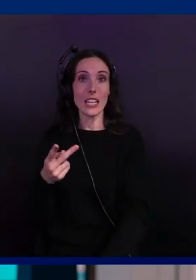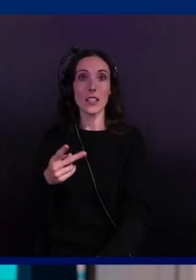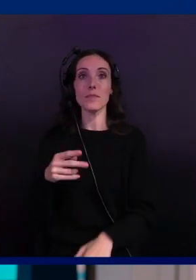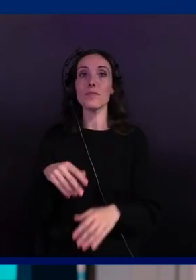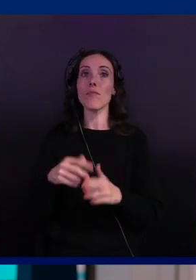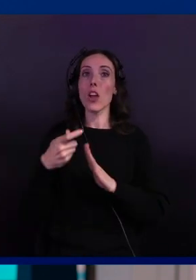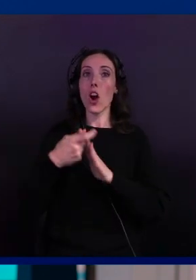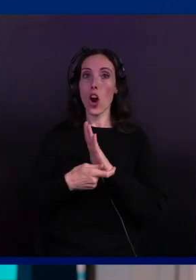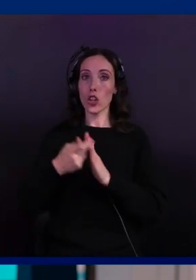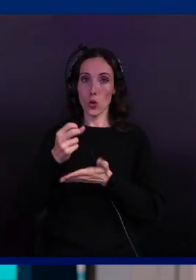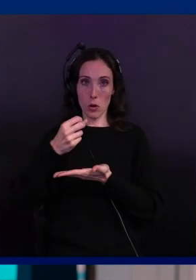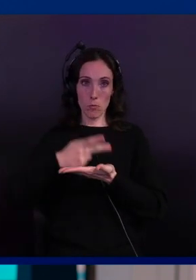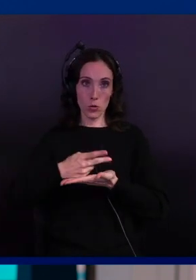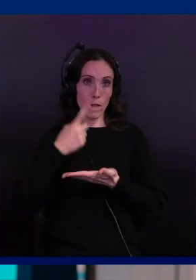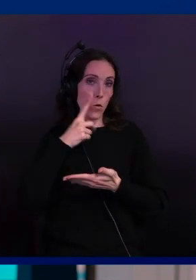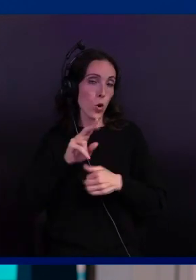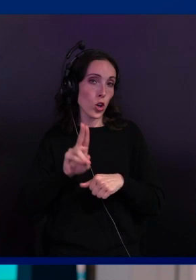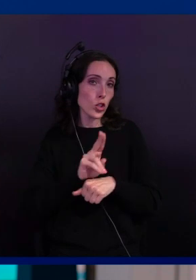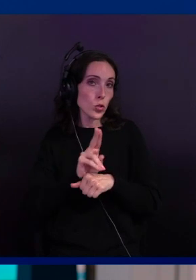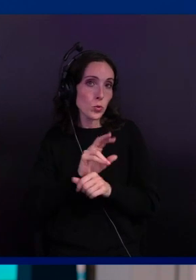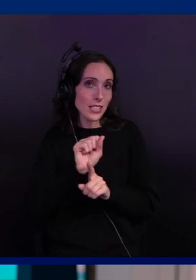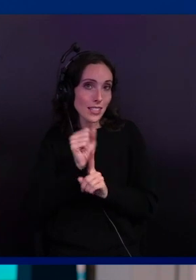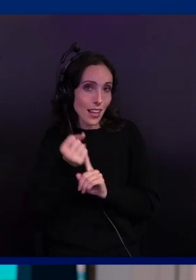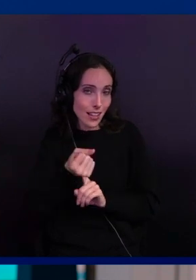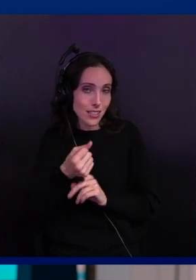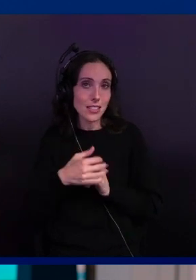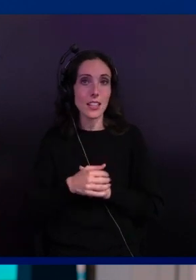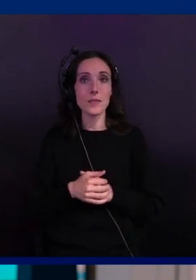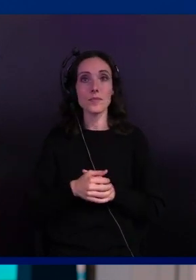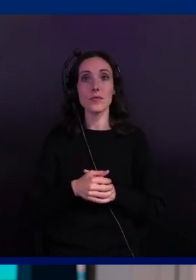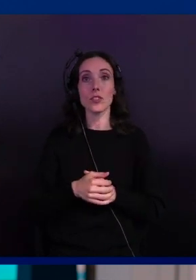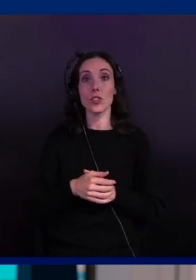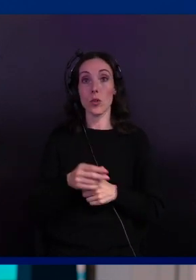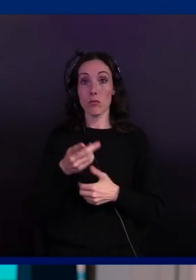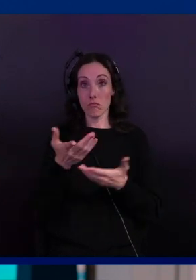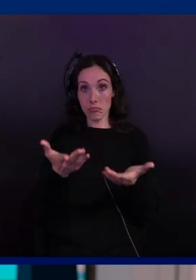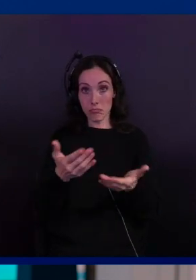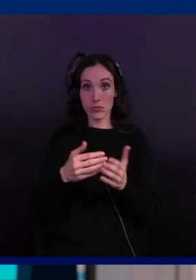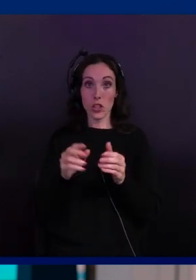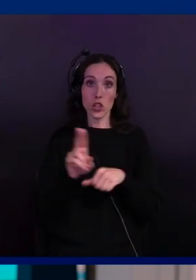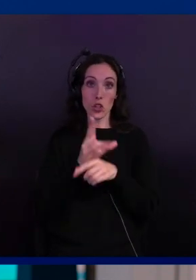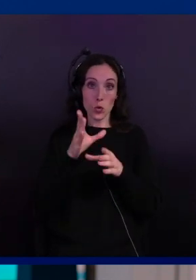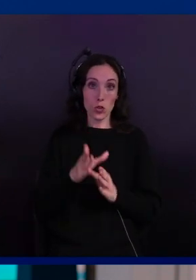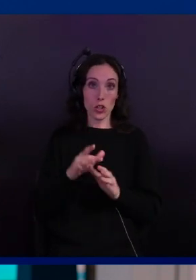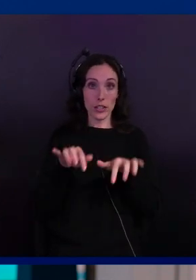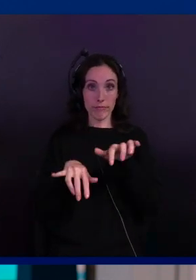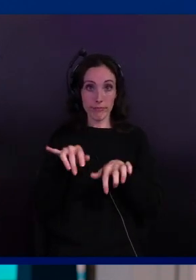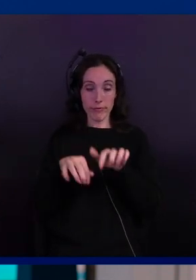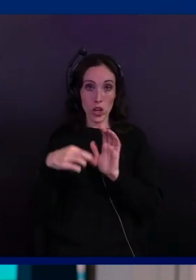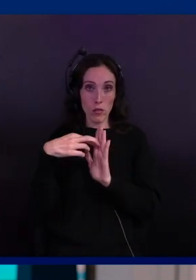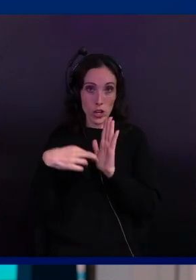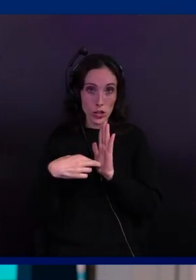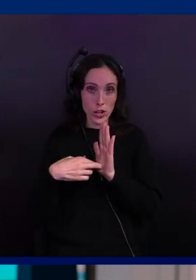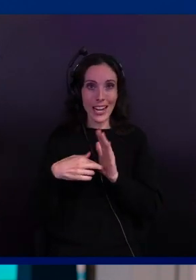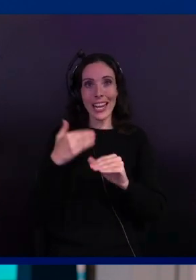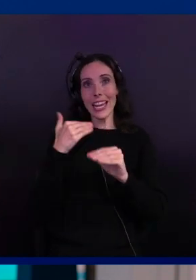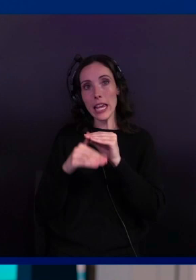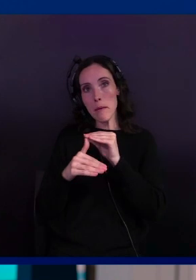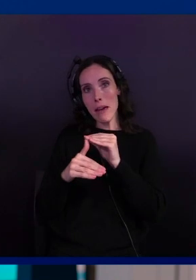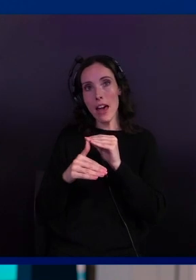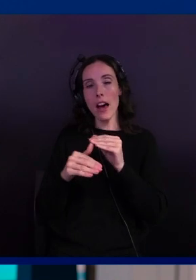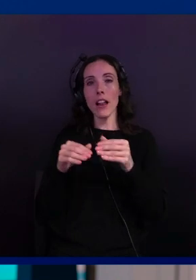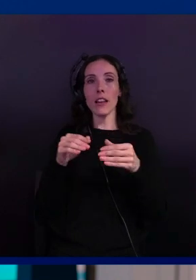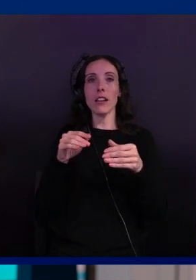approval kind of a use case here. User is coming and user is registering here. We are putting in email ID and